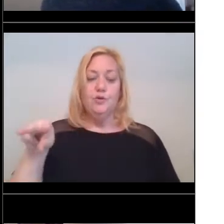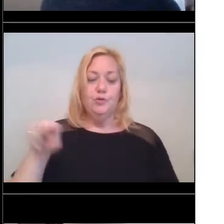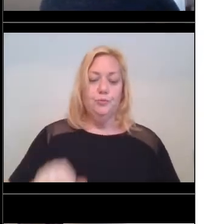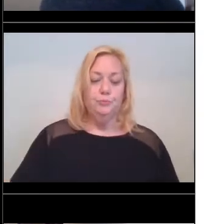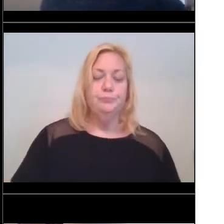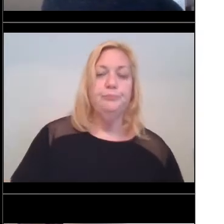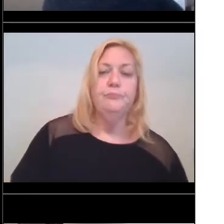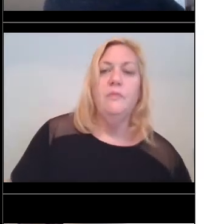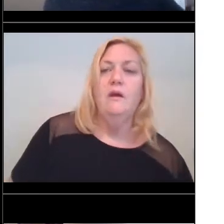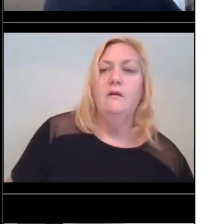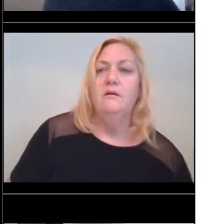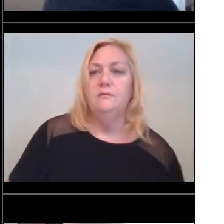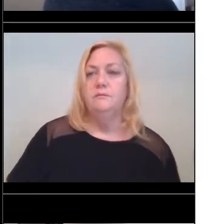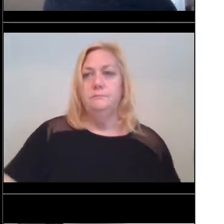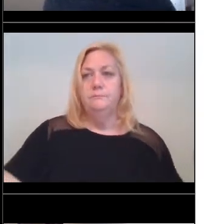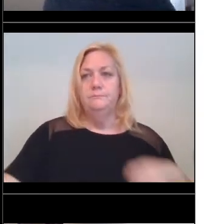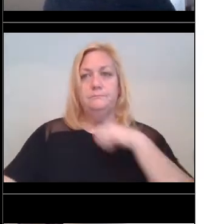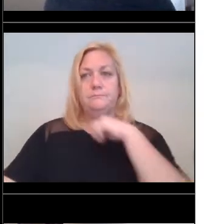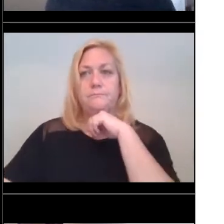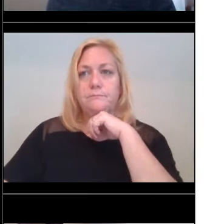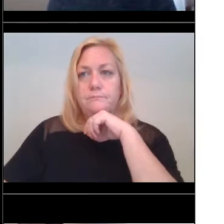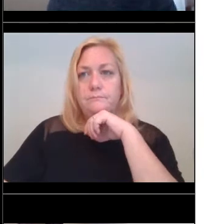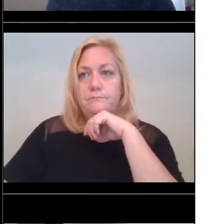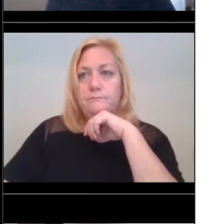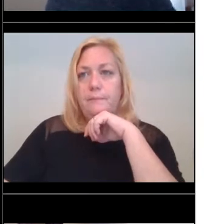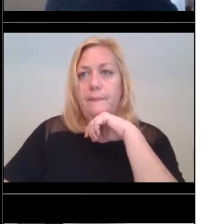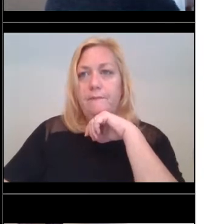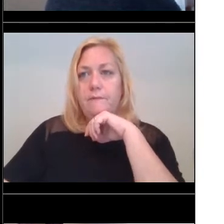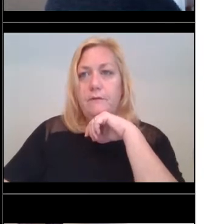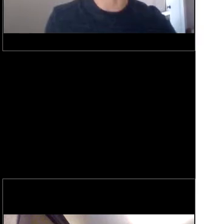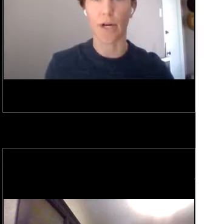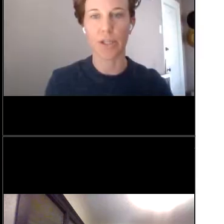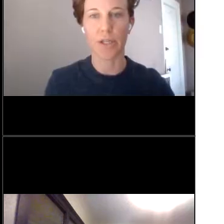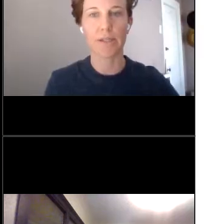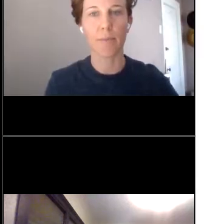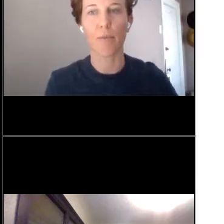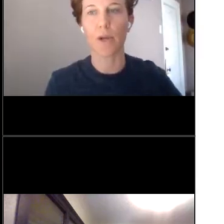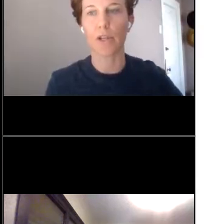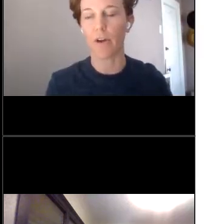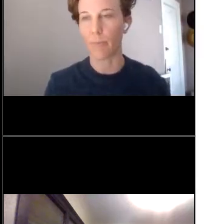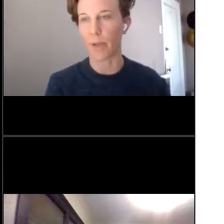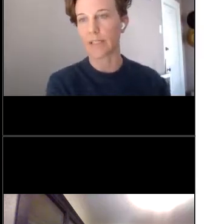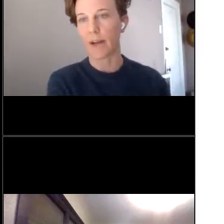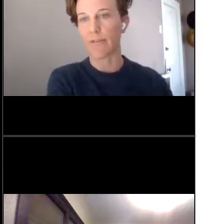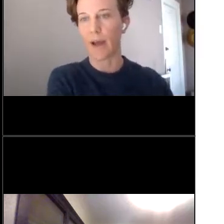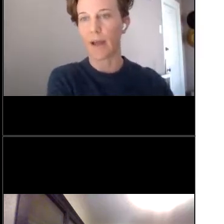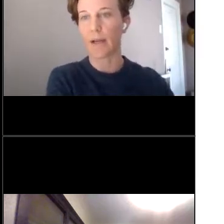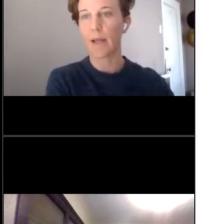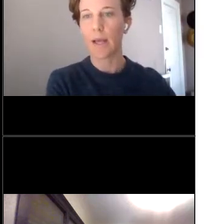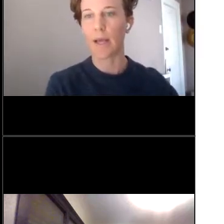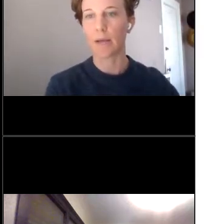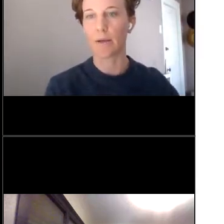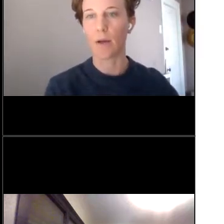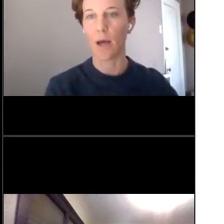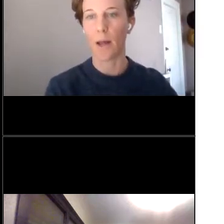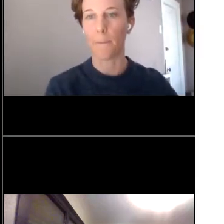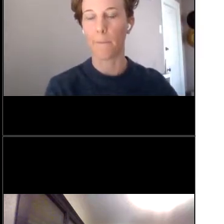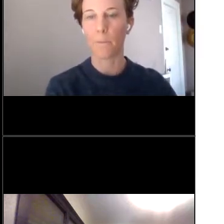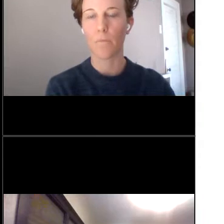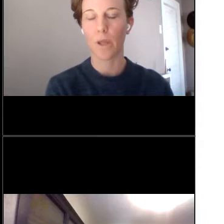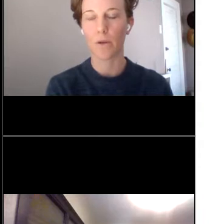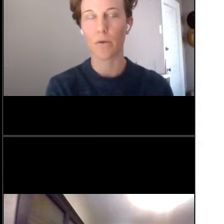So as Amada mentioned, there's a few focus areas for consideration, some of which have been identified in